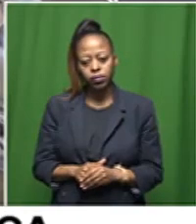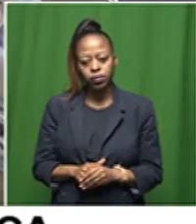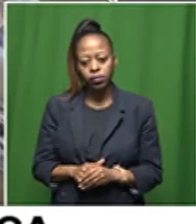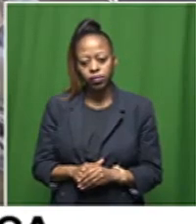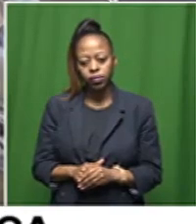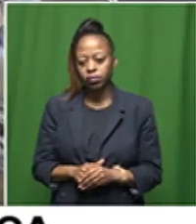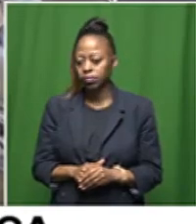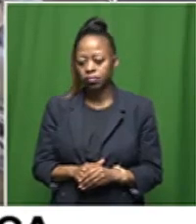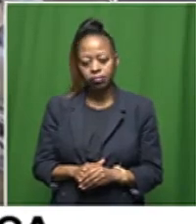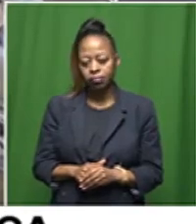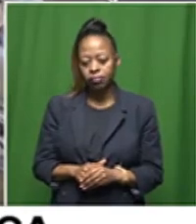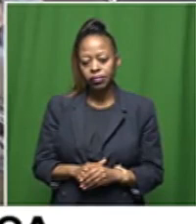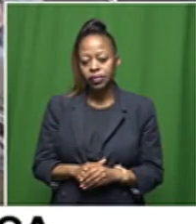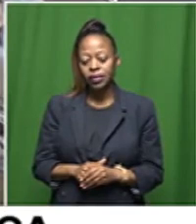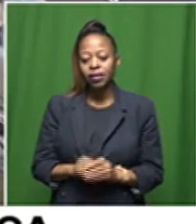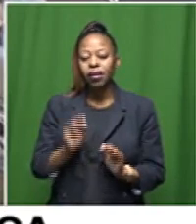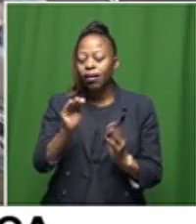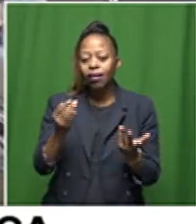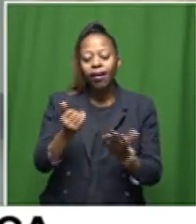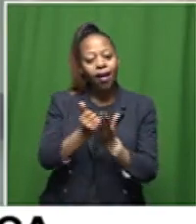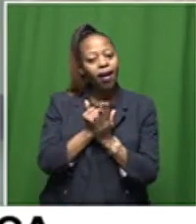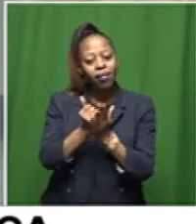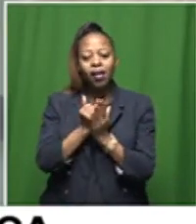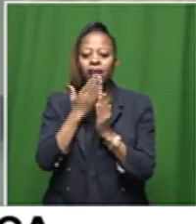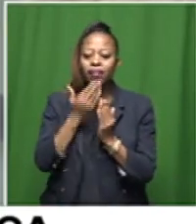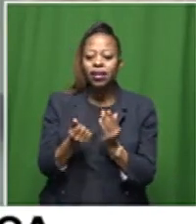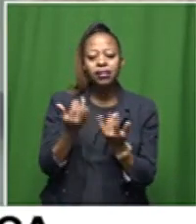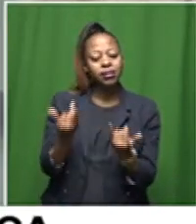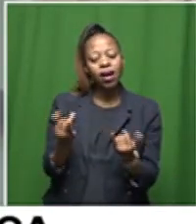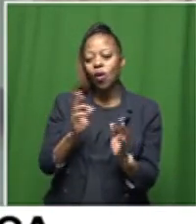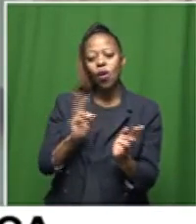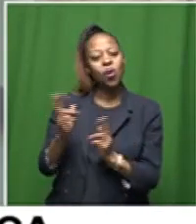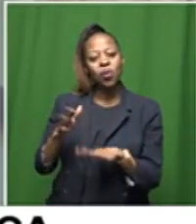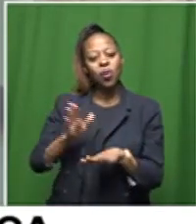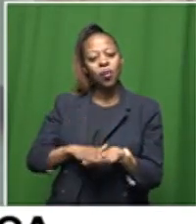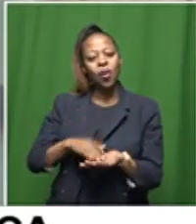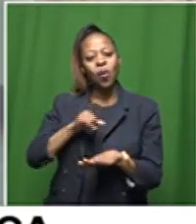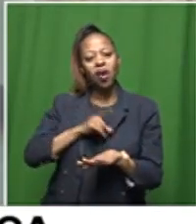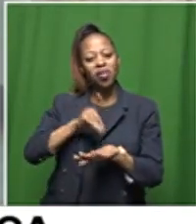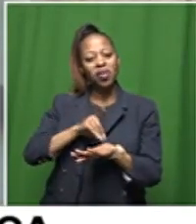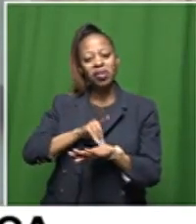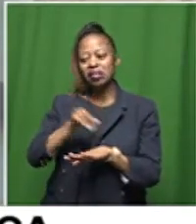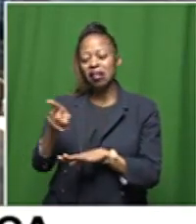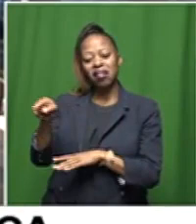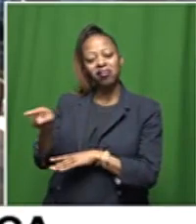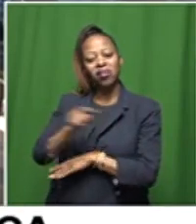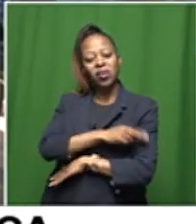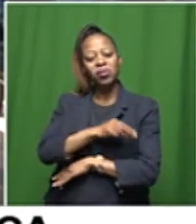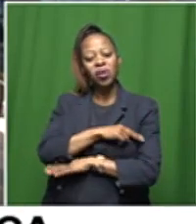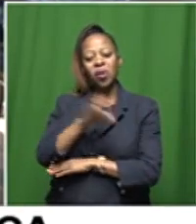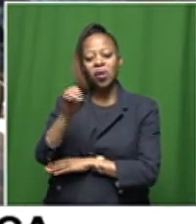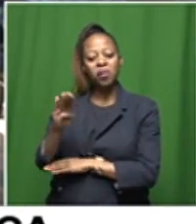A cry for help? Patients have now lost hope over healthcare practitioners of Pelenomi